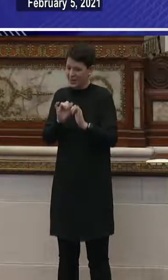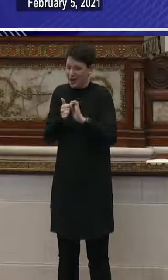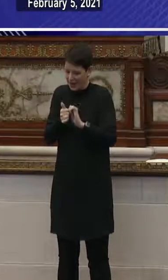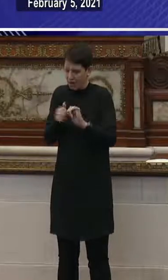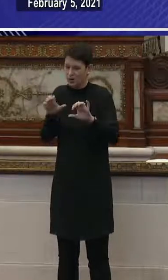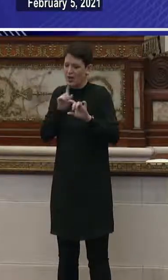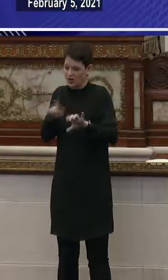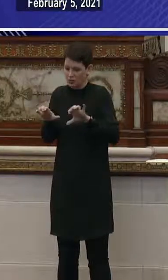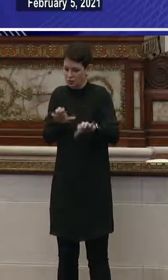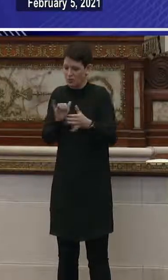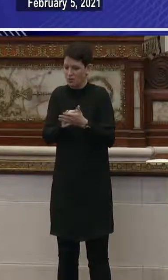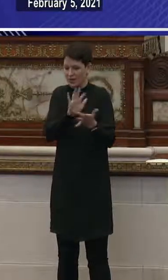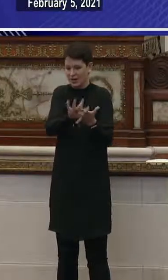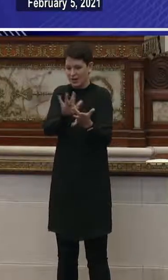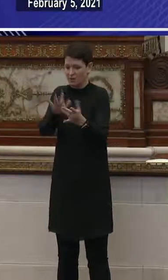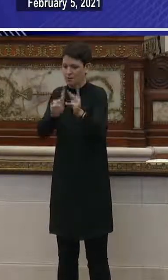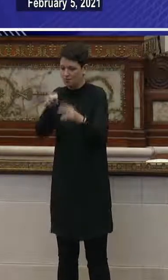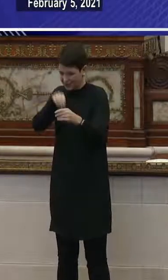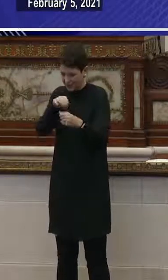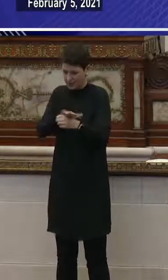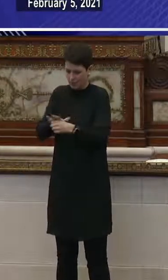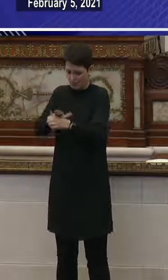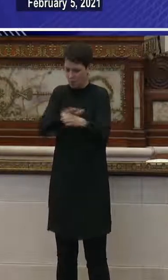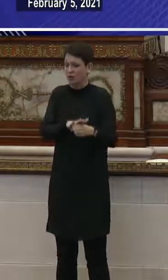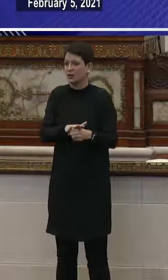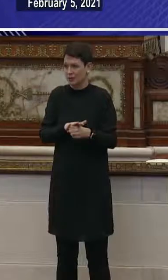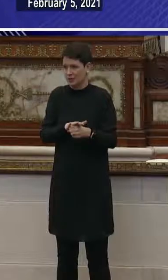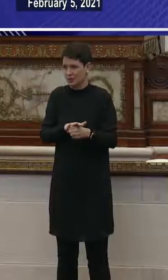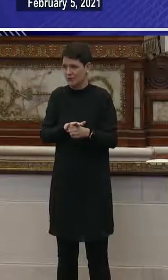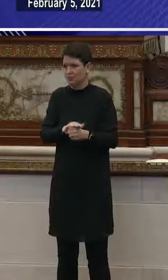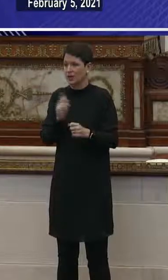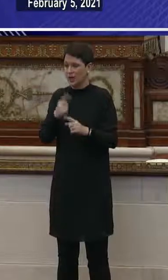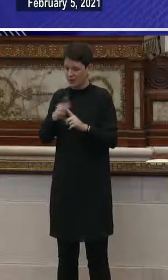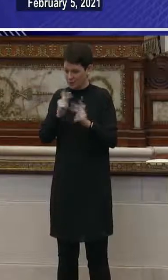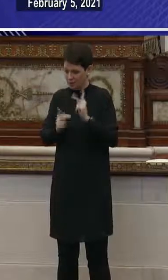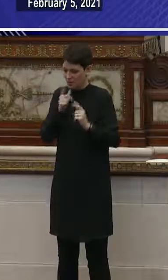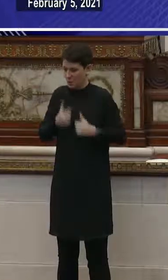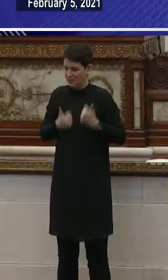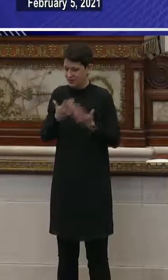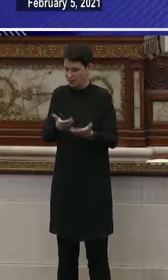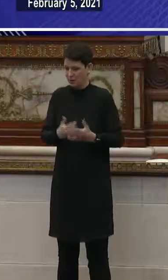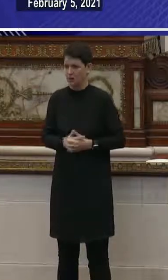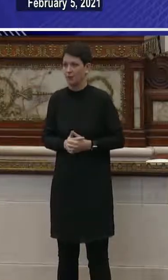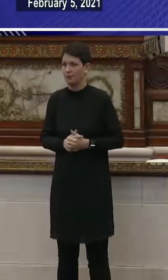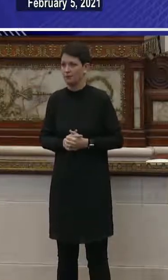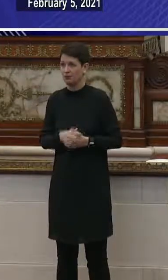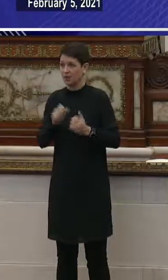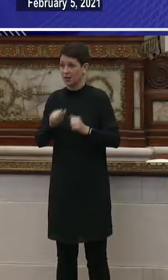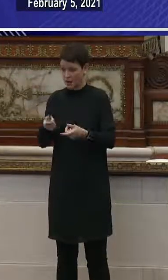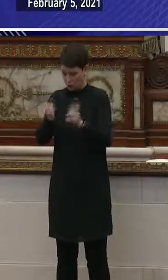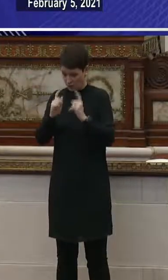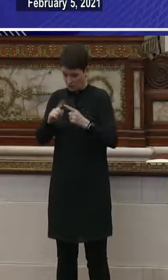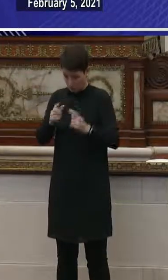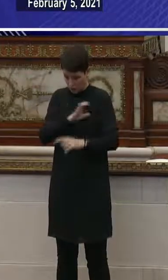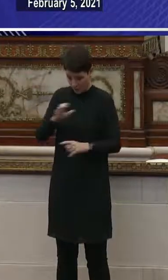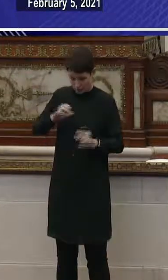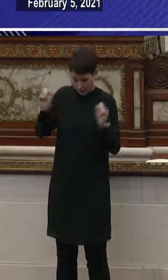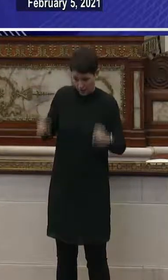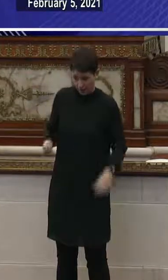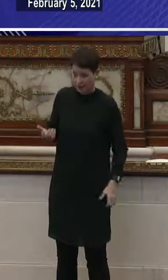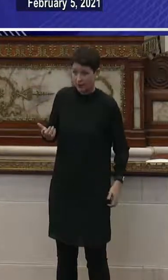you're actually reaching people in those priority zip codes and the people who live in them. Can that be provided to council?